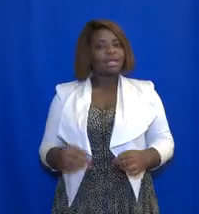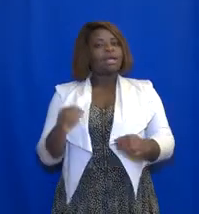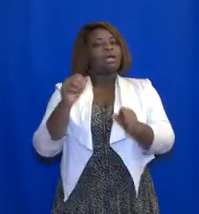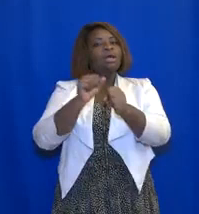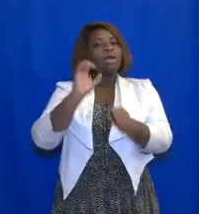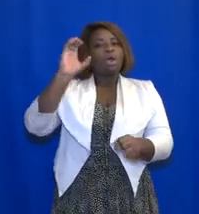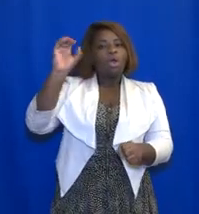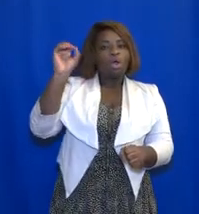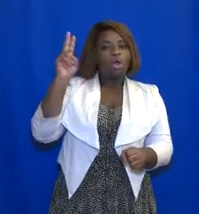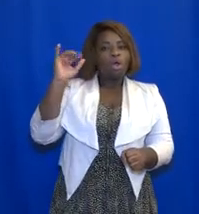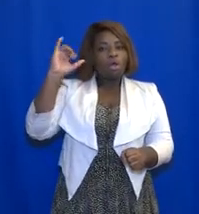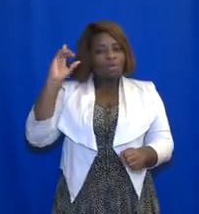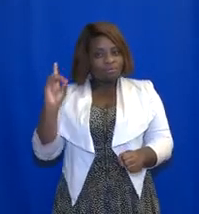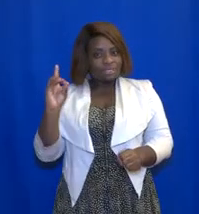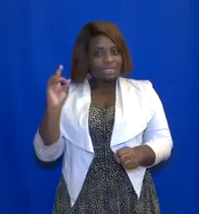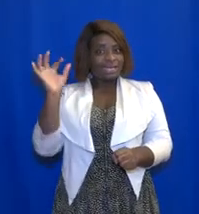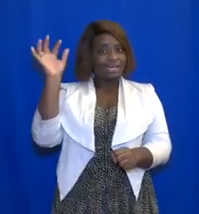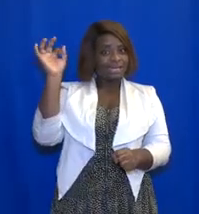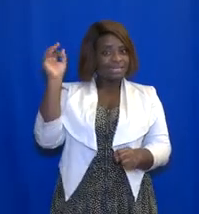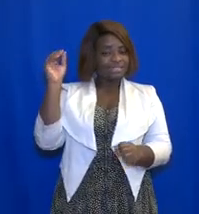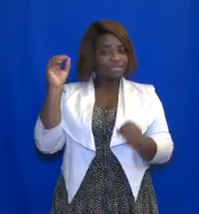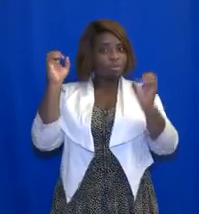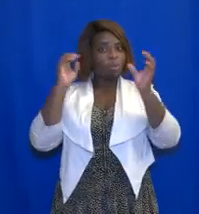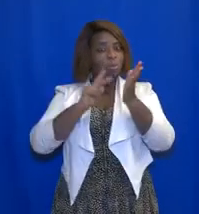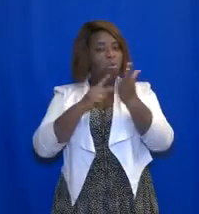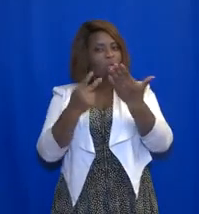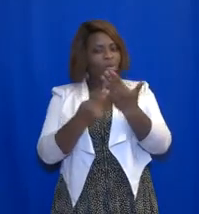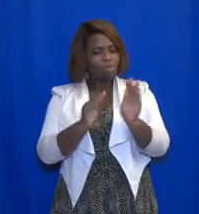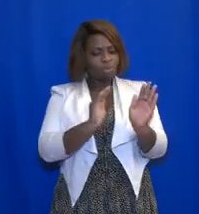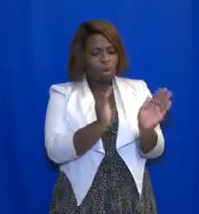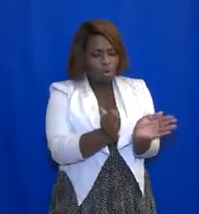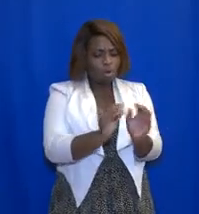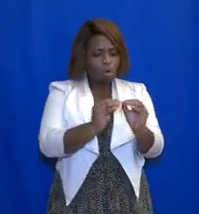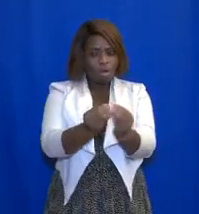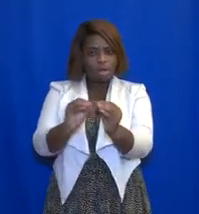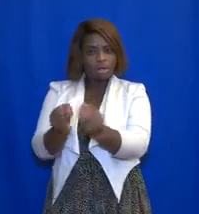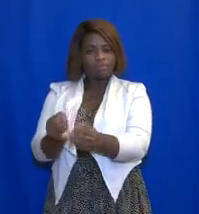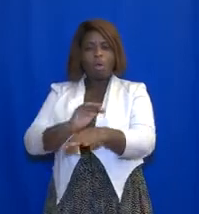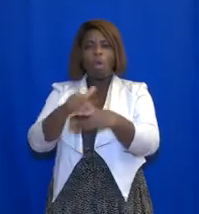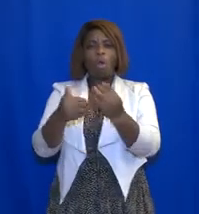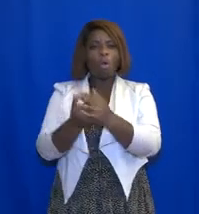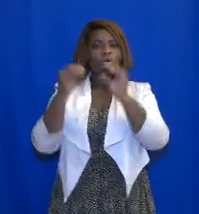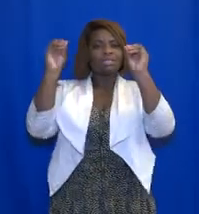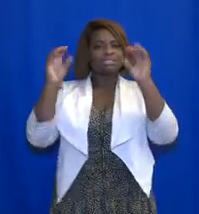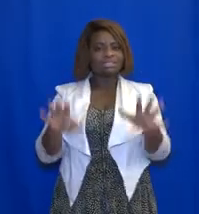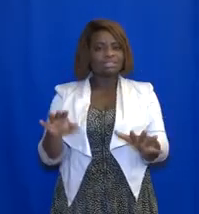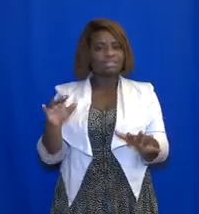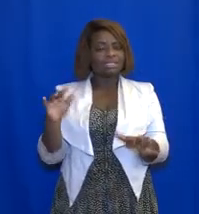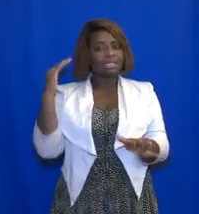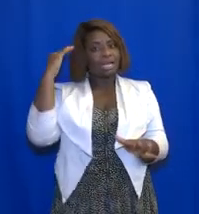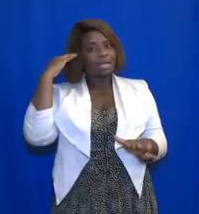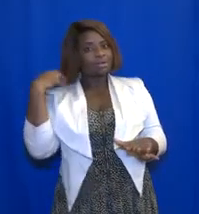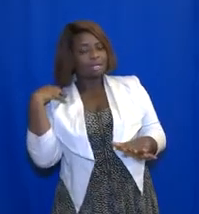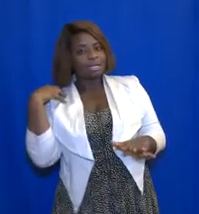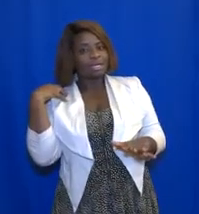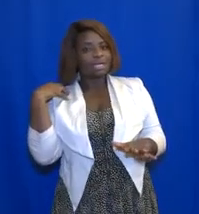COVID-19 sensitization program will be organized for all head teachers and their teaching staff from